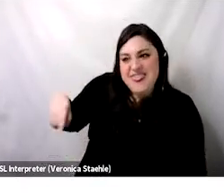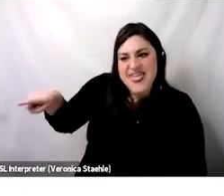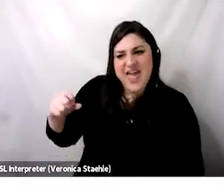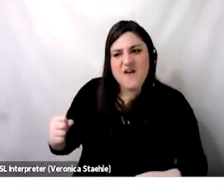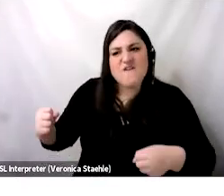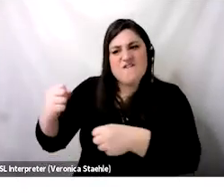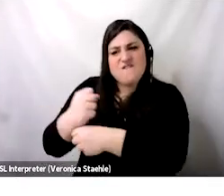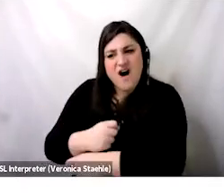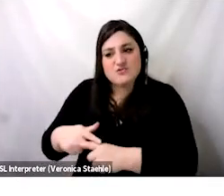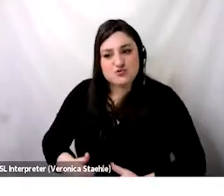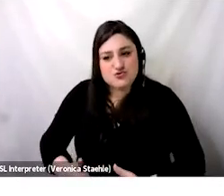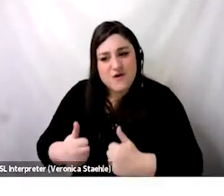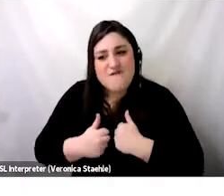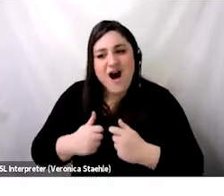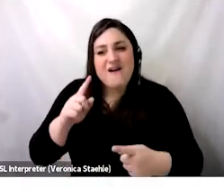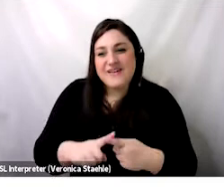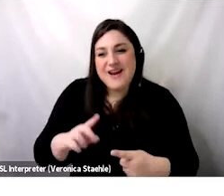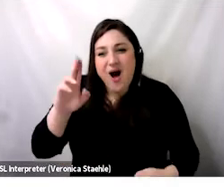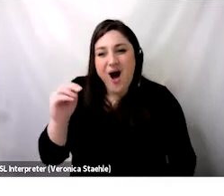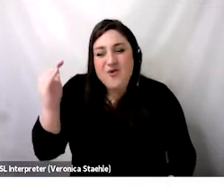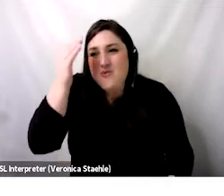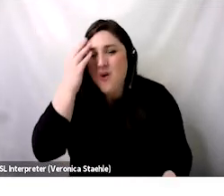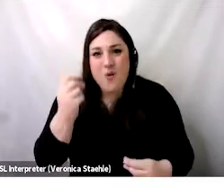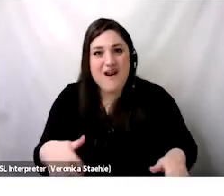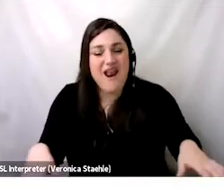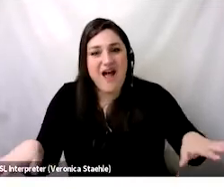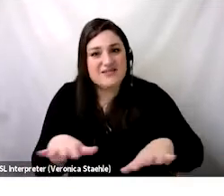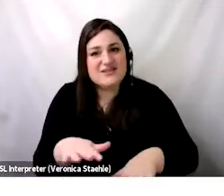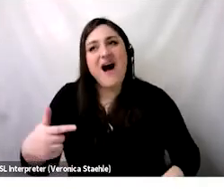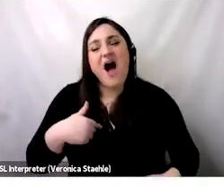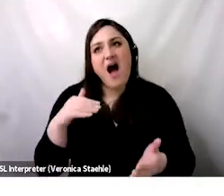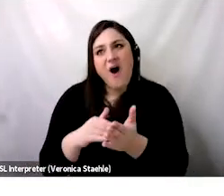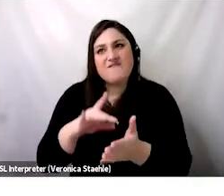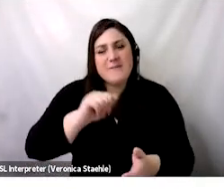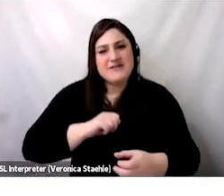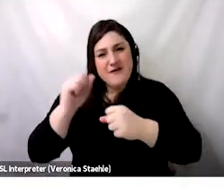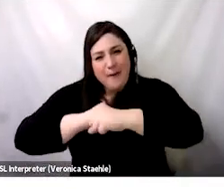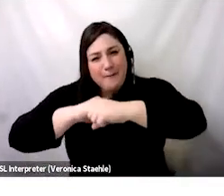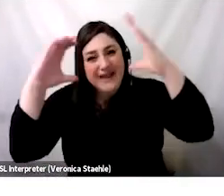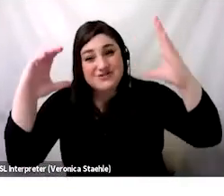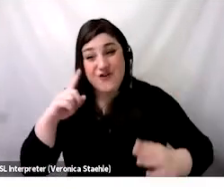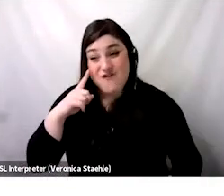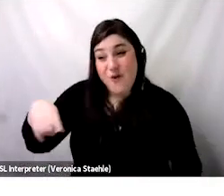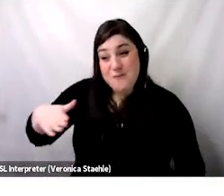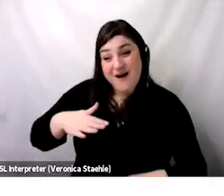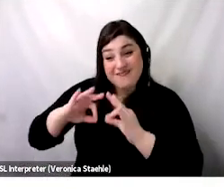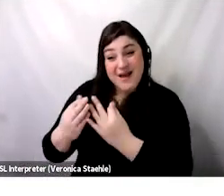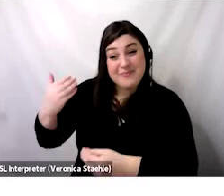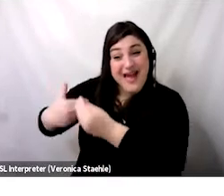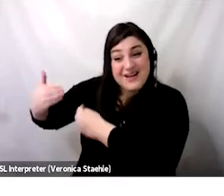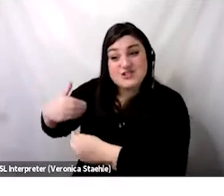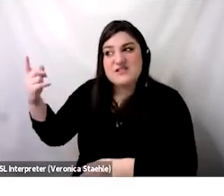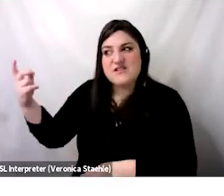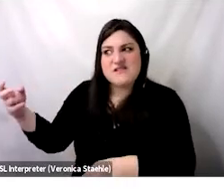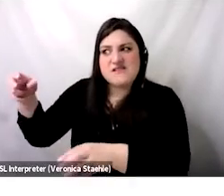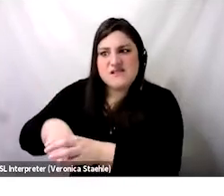unknown land. I can only imagine as they were leaving Africa to go on a journey, what